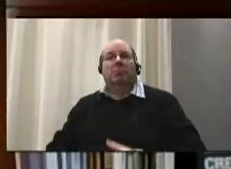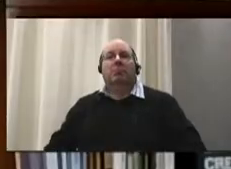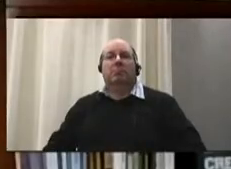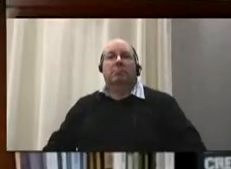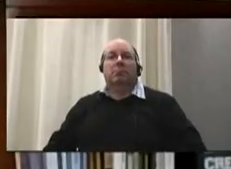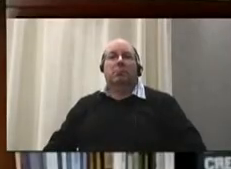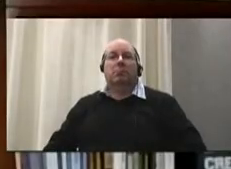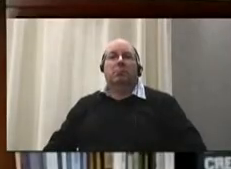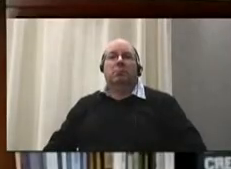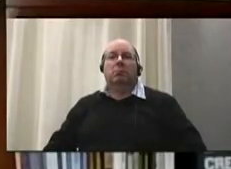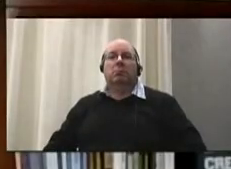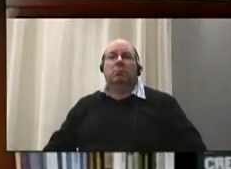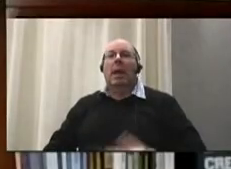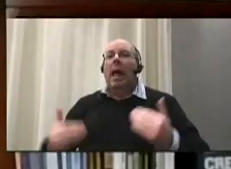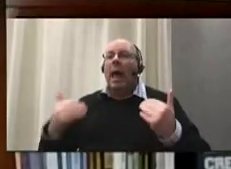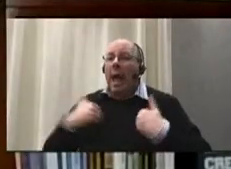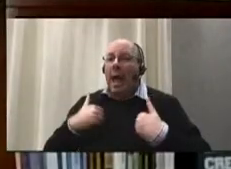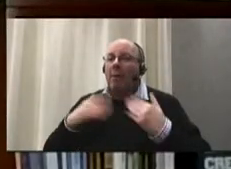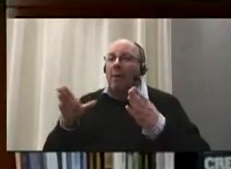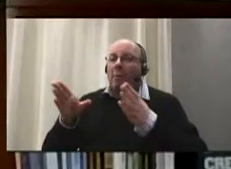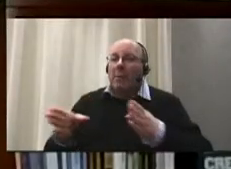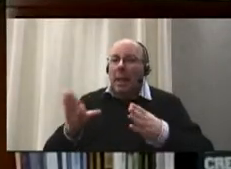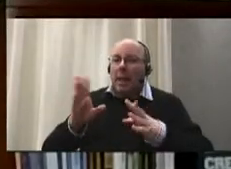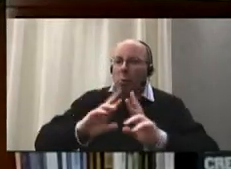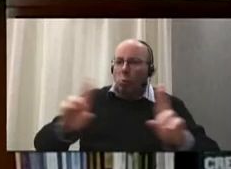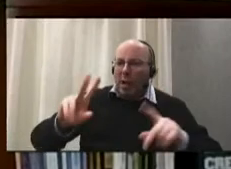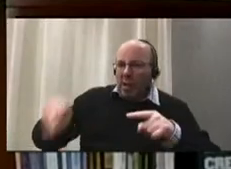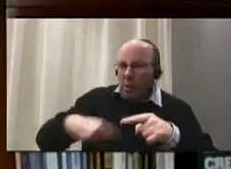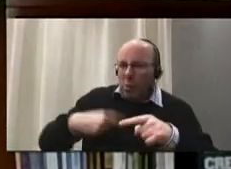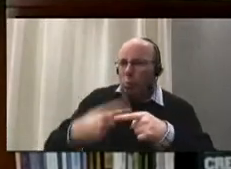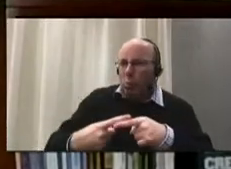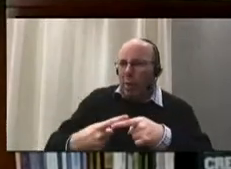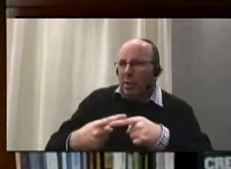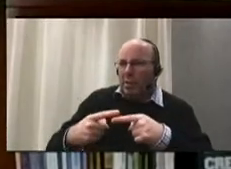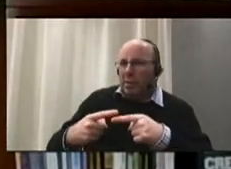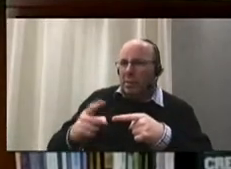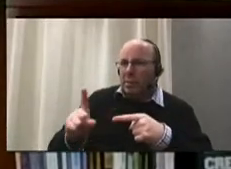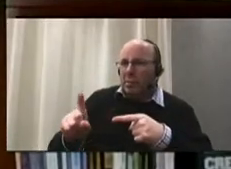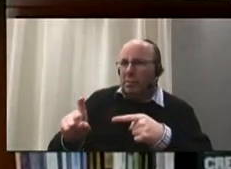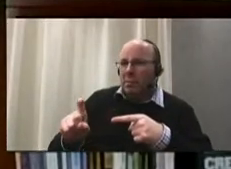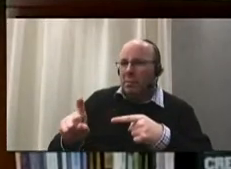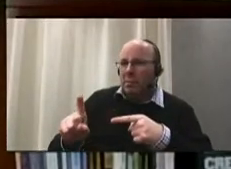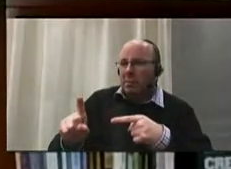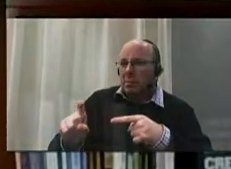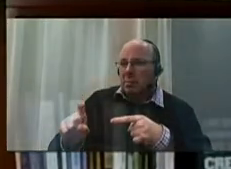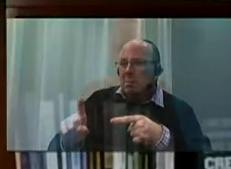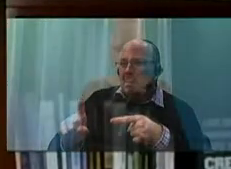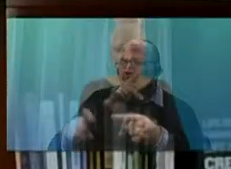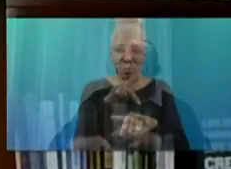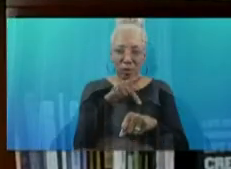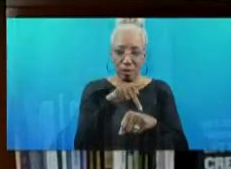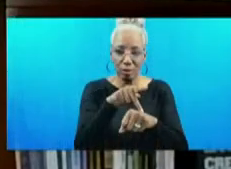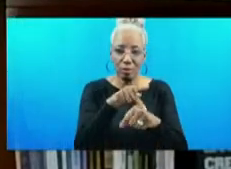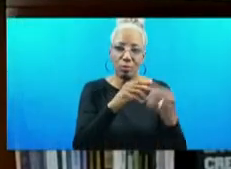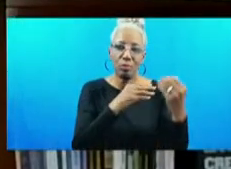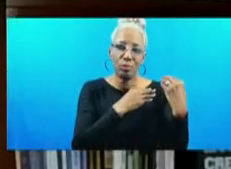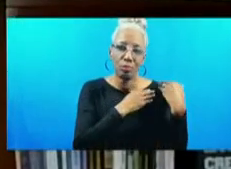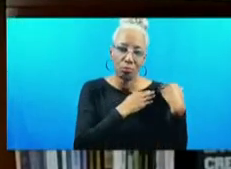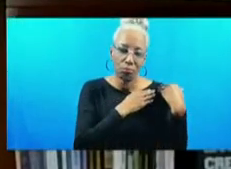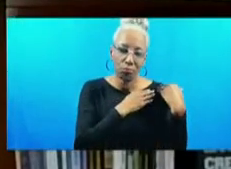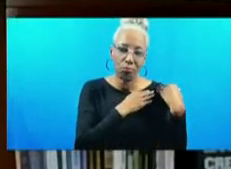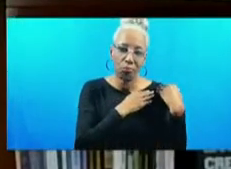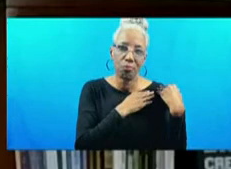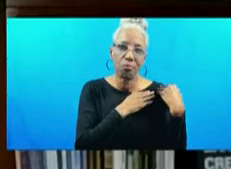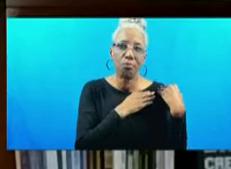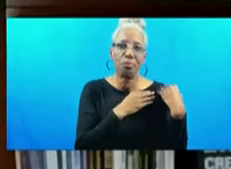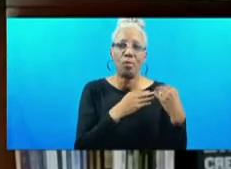Okay, I want to go back to, you said, making sure that every principal in school is accountable. I want to be specific, accountable to making sure we are meeting the needs of all of